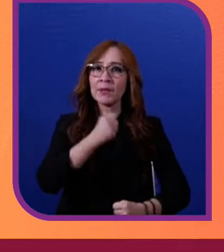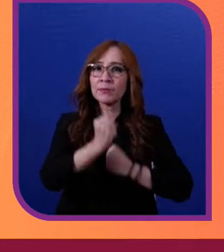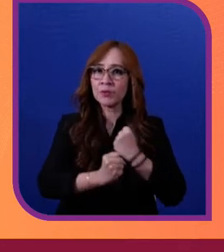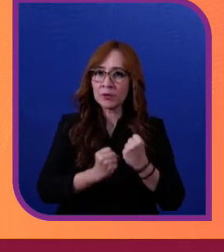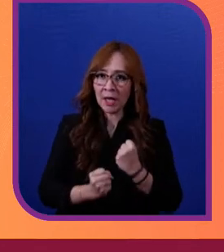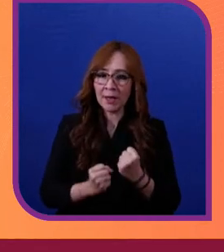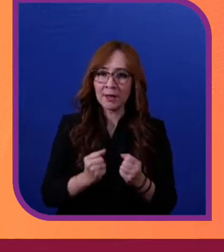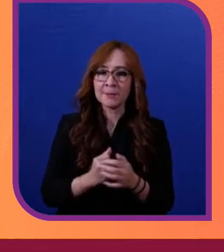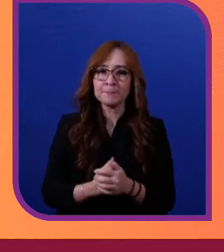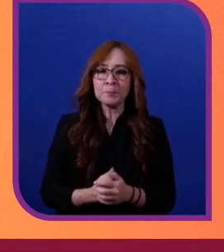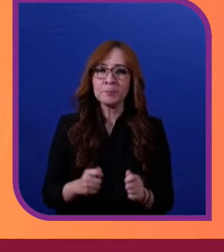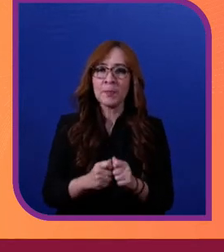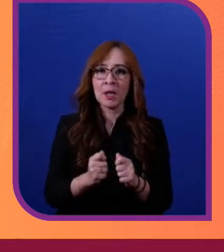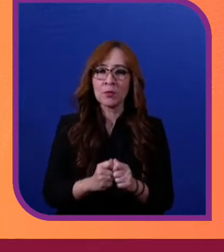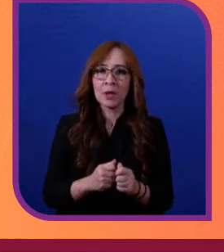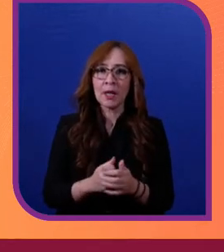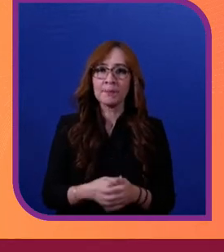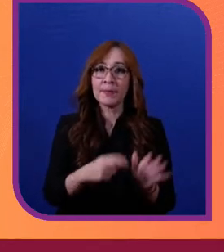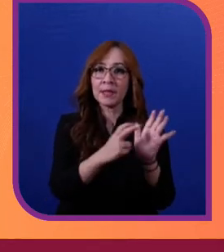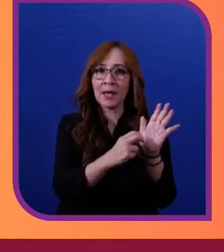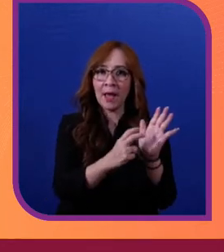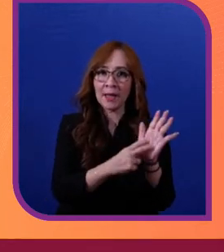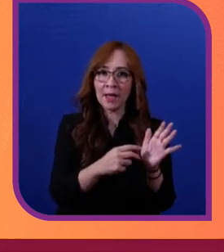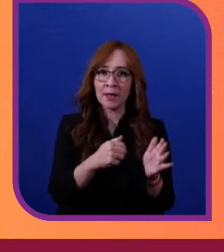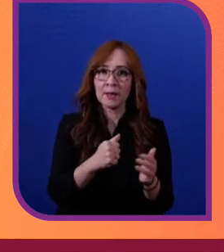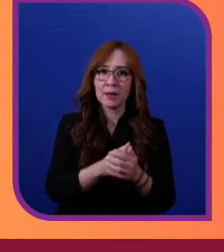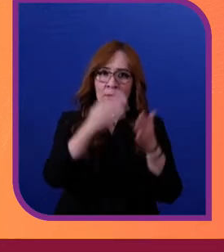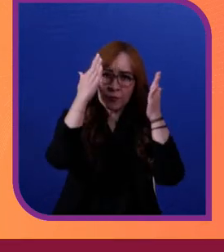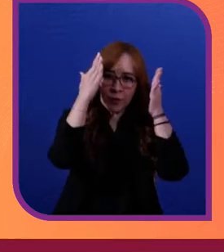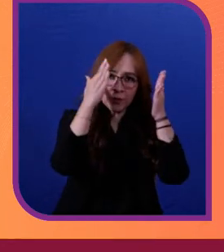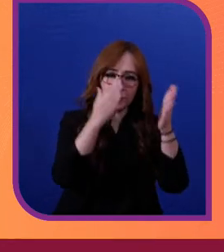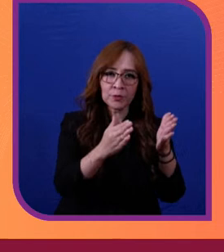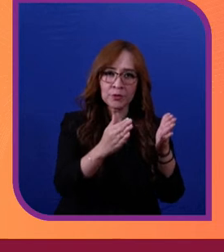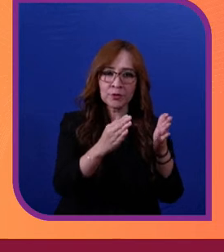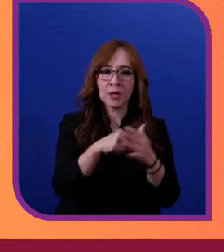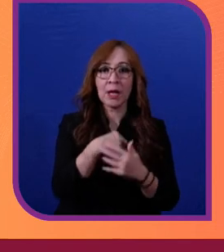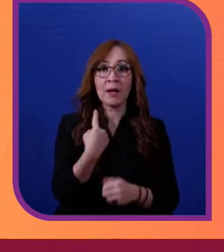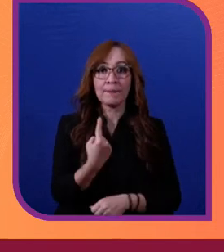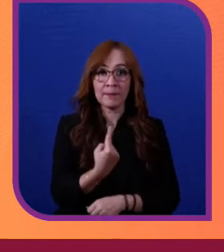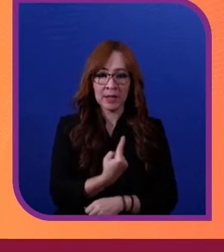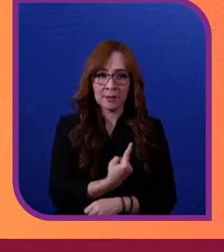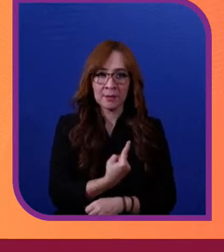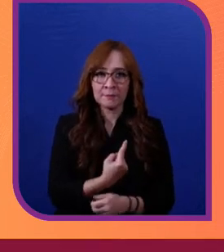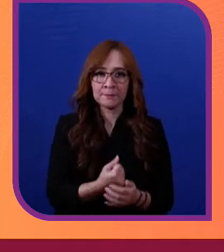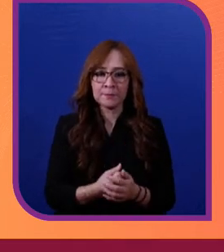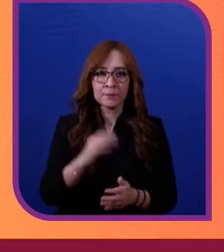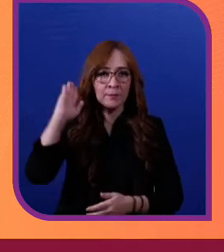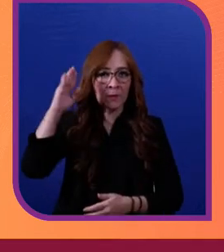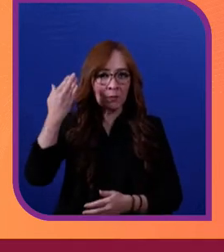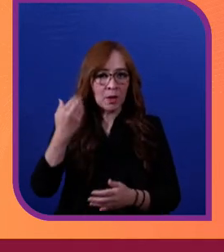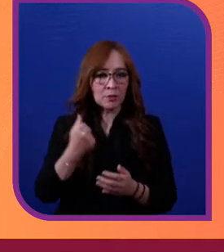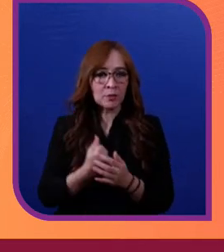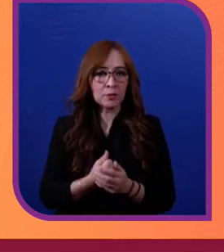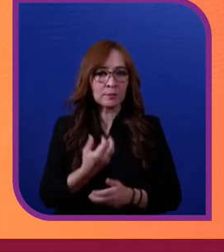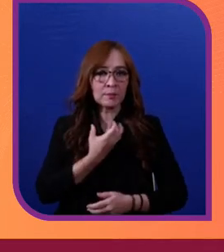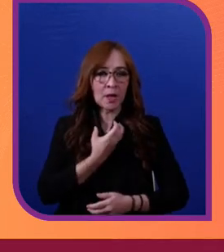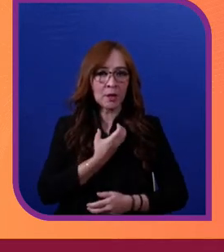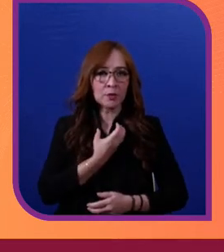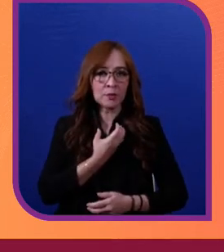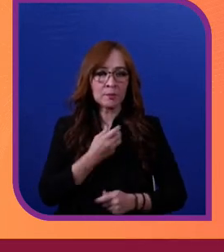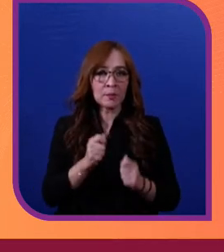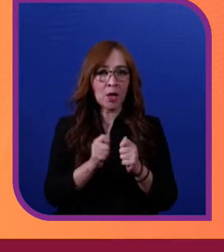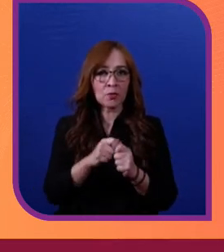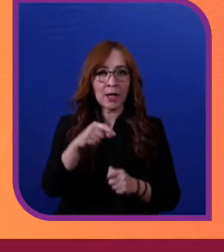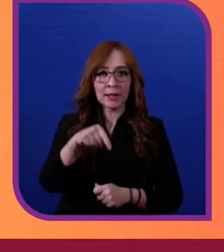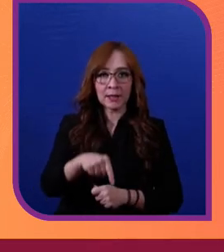because each time to implement these in the future projects and comprehensive